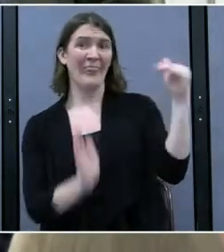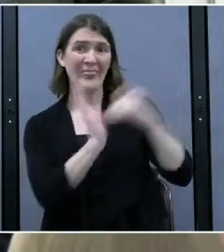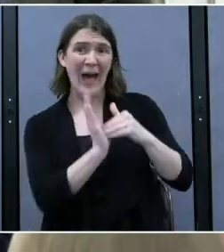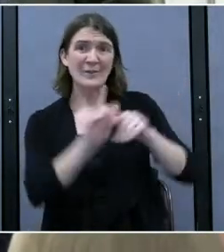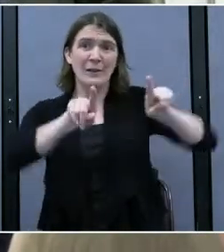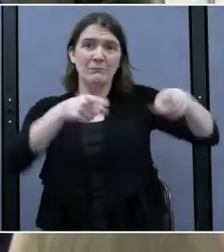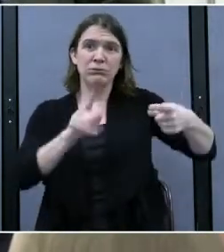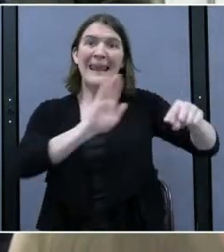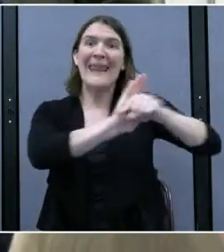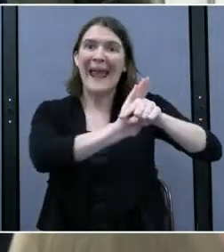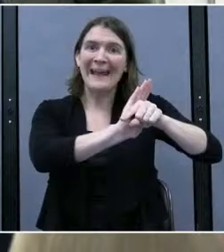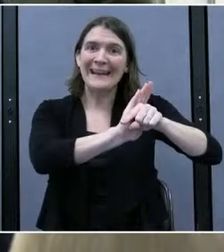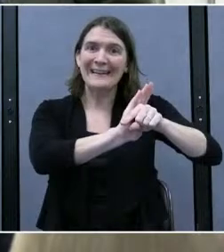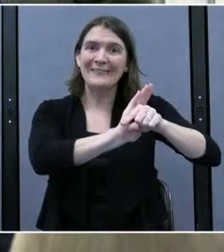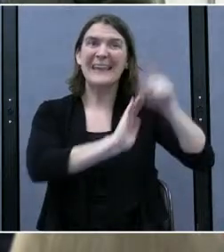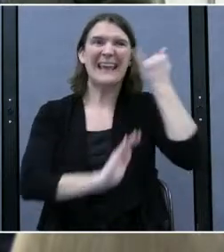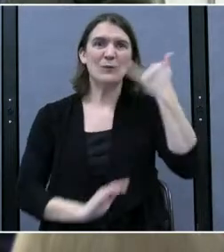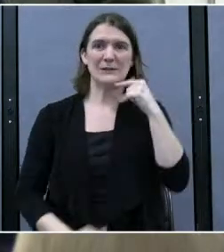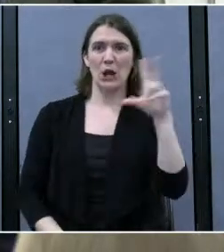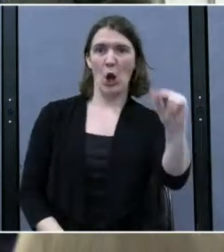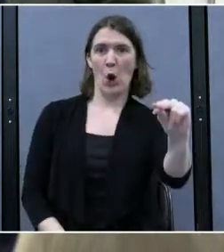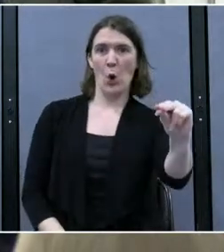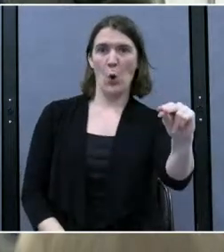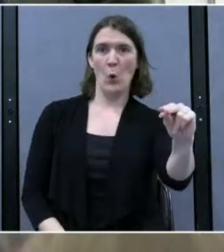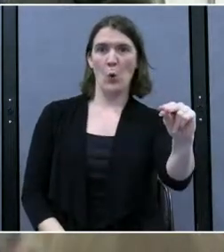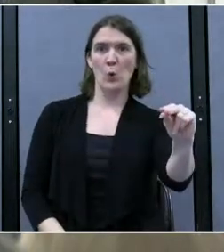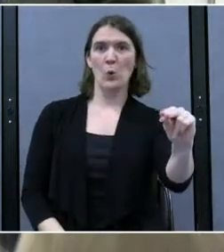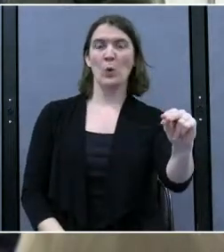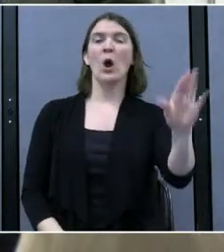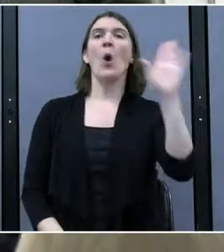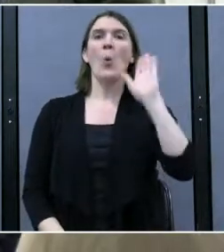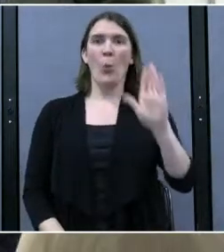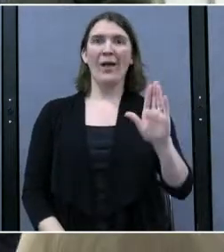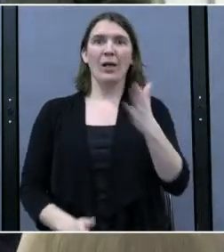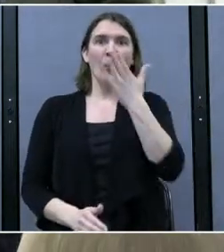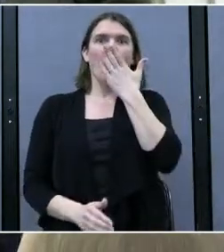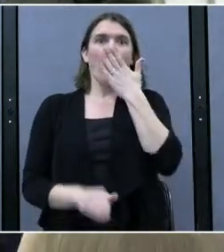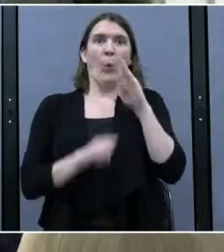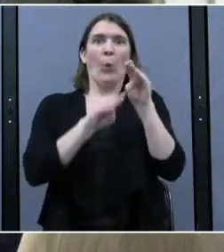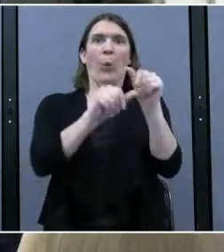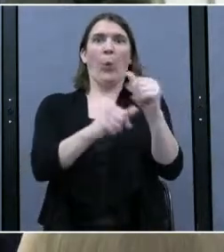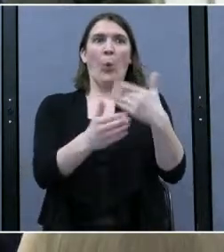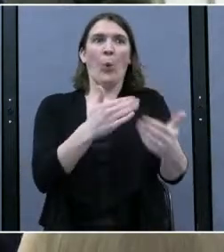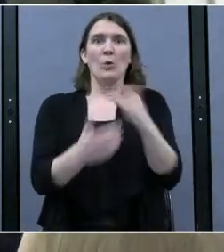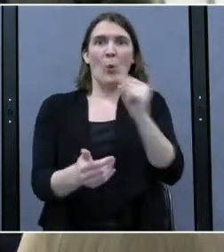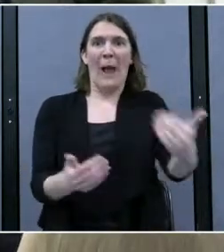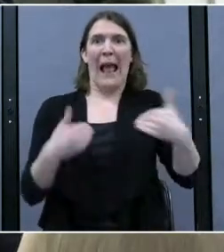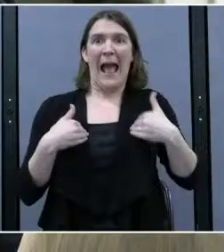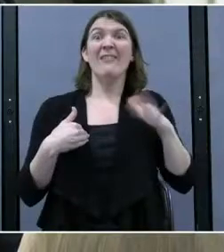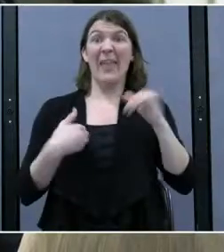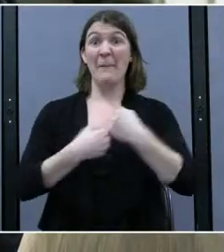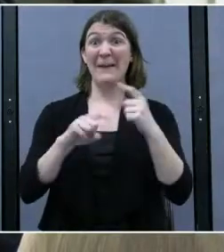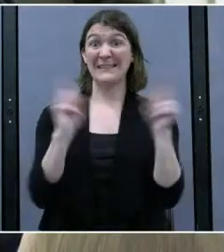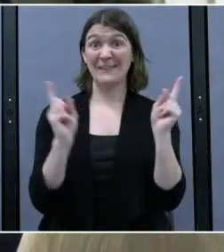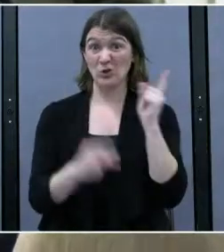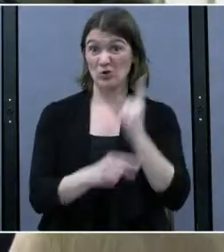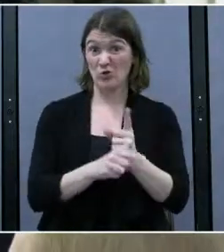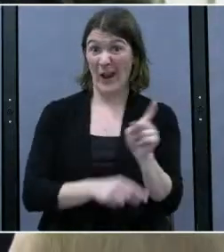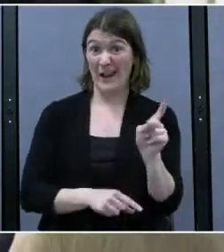$851,000 in it. I just want to make it, just clarify that, yes, we will be deficit spending, and that actually does make a difference,